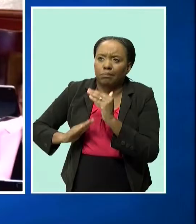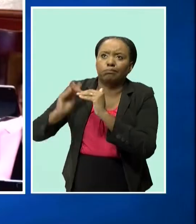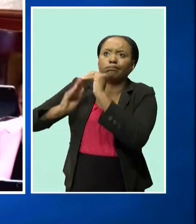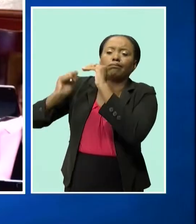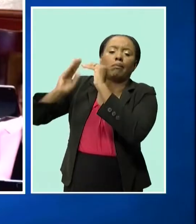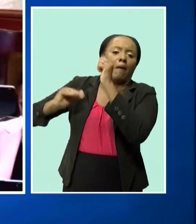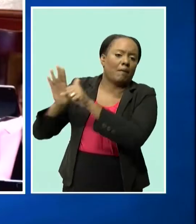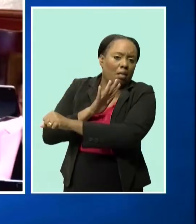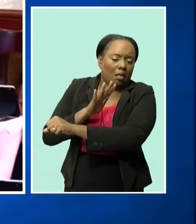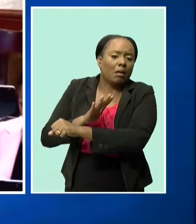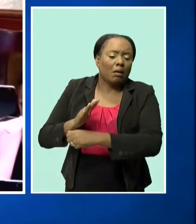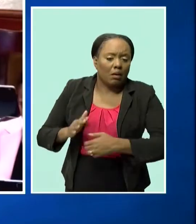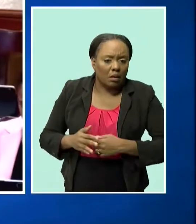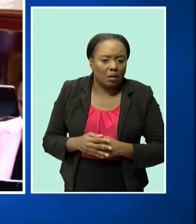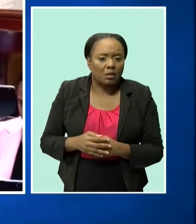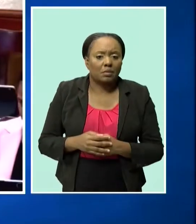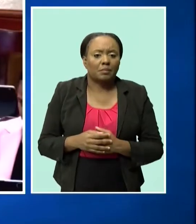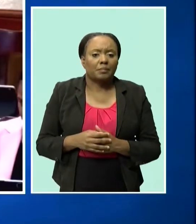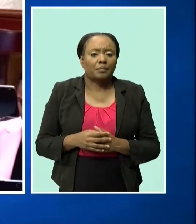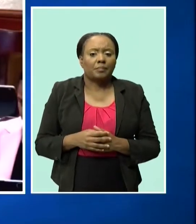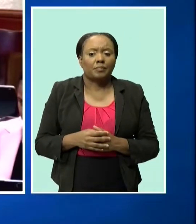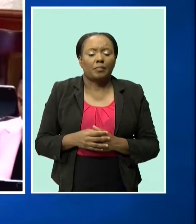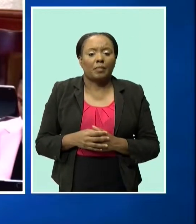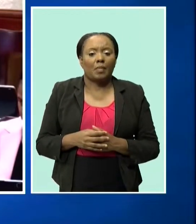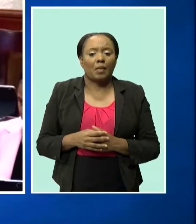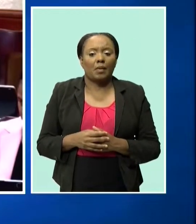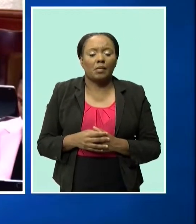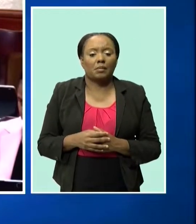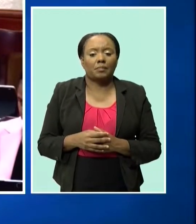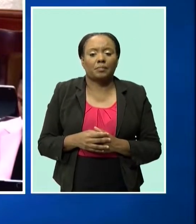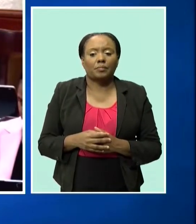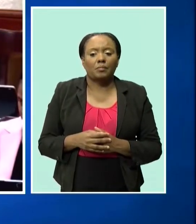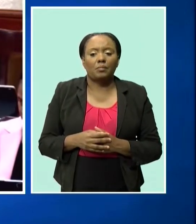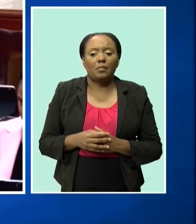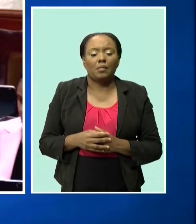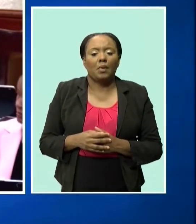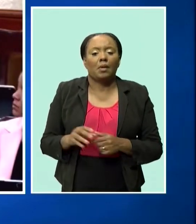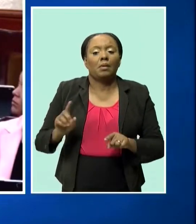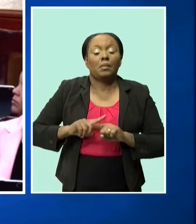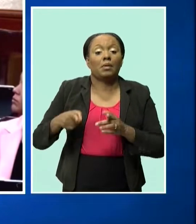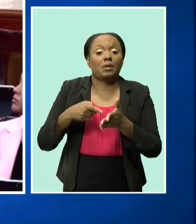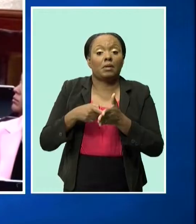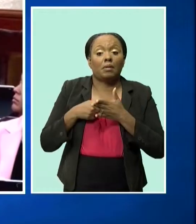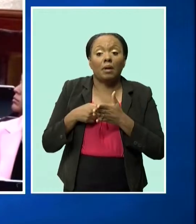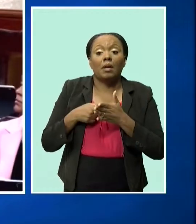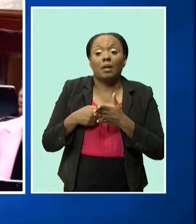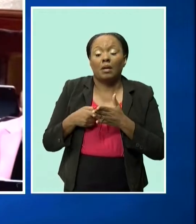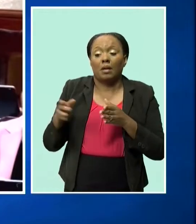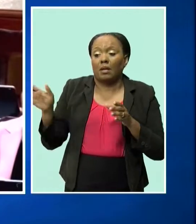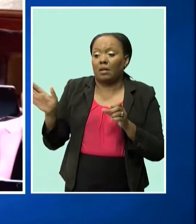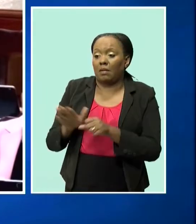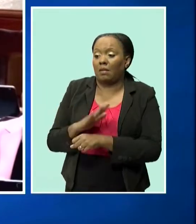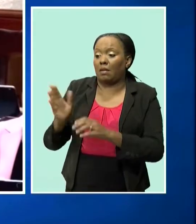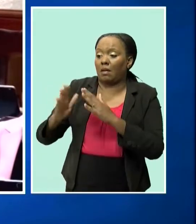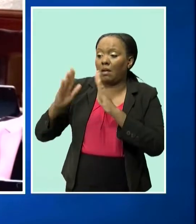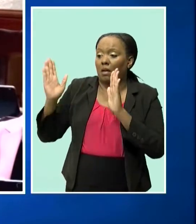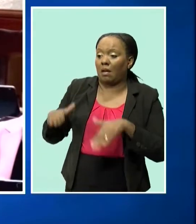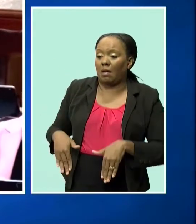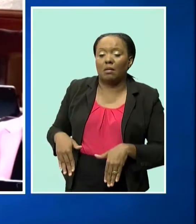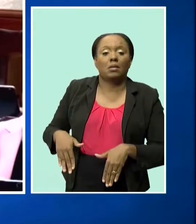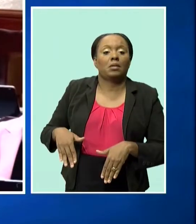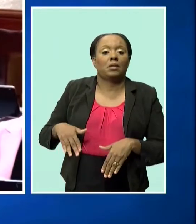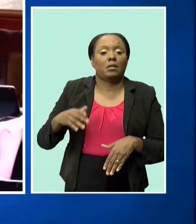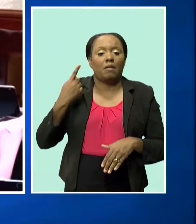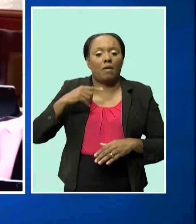because the clause as it stood just now required the completed house done by the agency to the